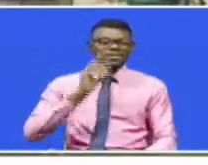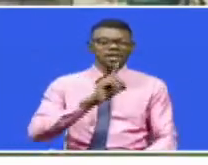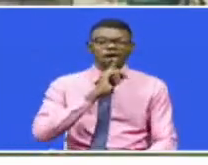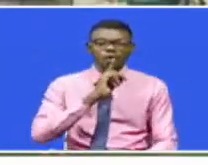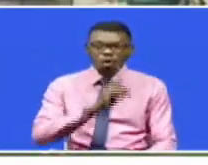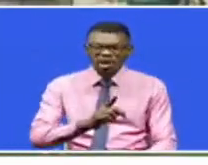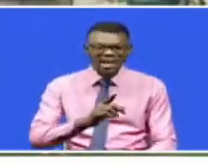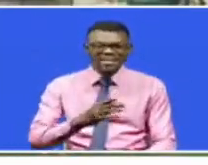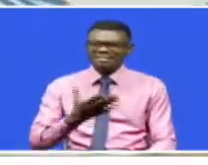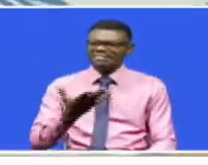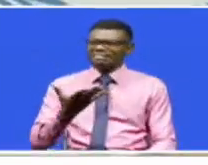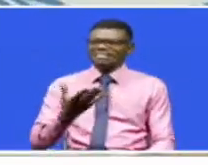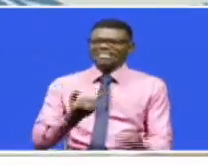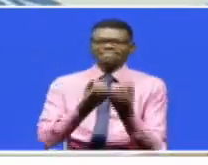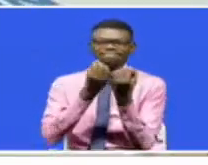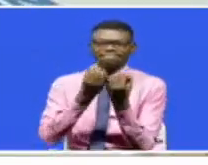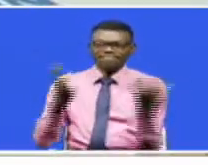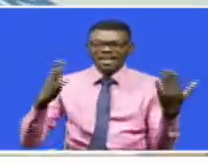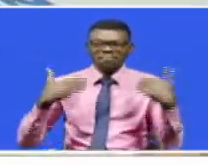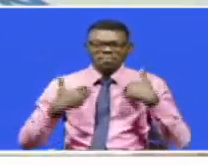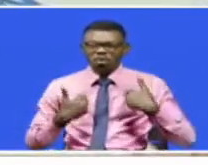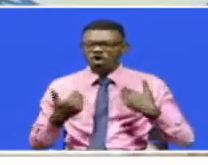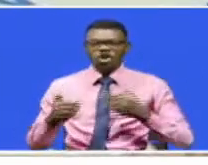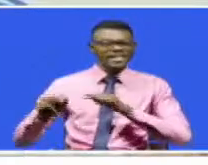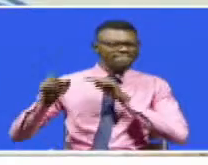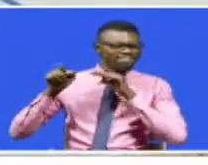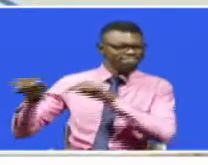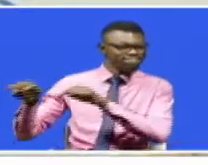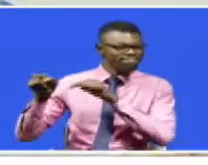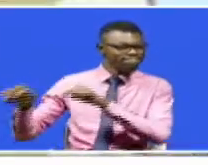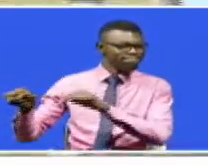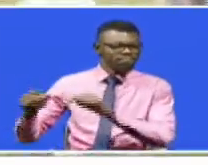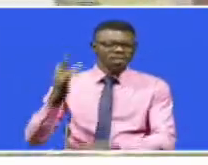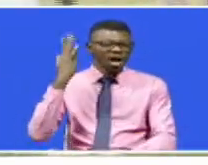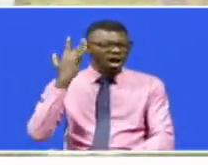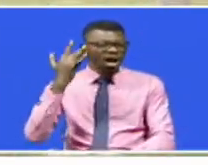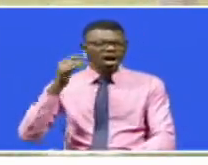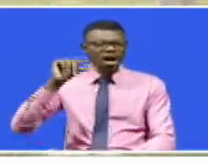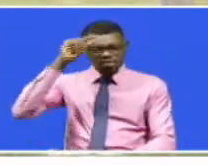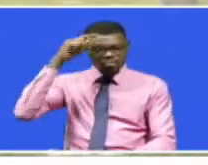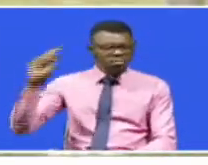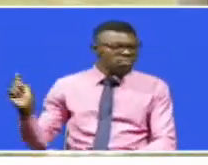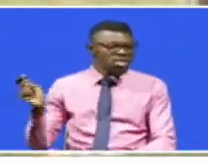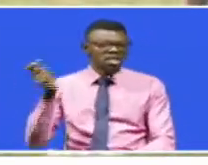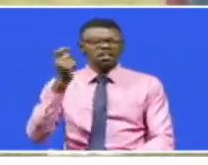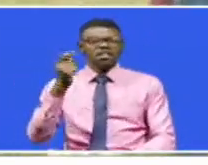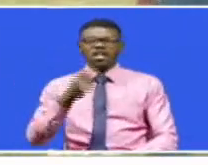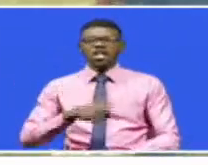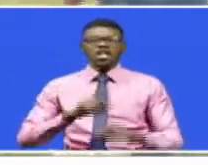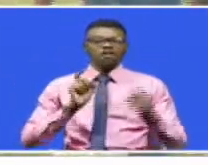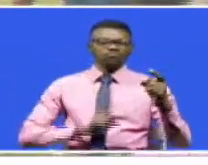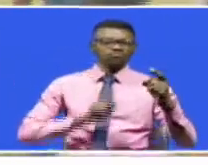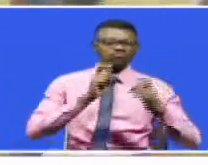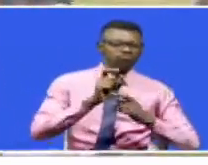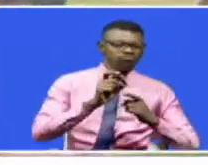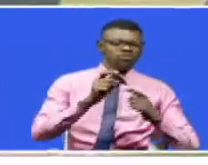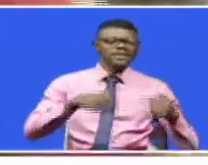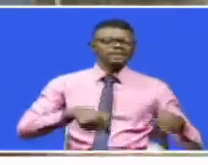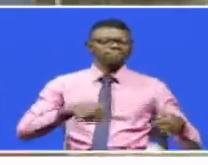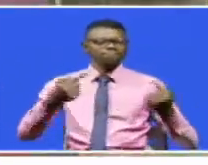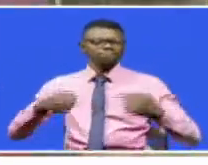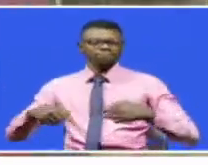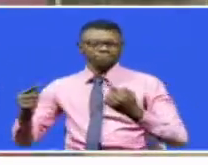was criticized by many as a retaliation by the Kenyan government over a maritime boundary dispute between Kenya